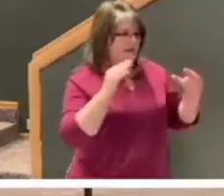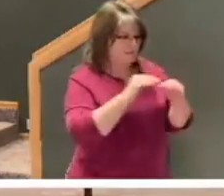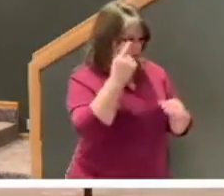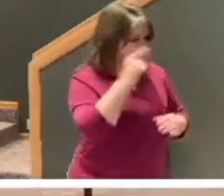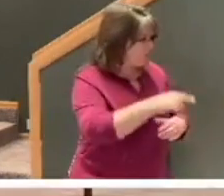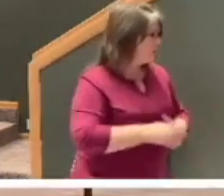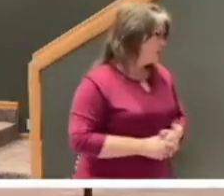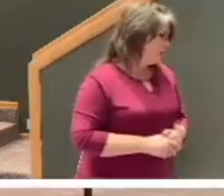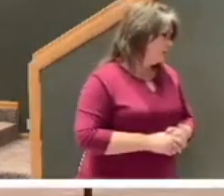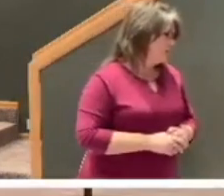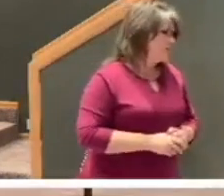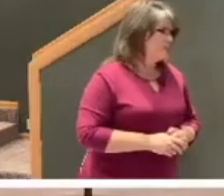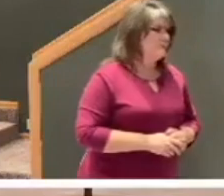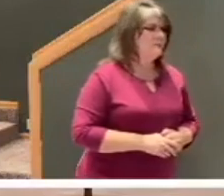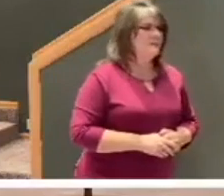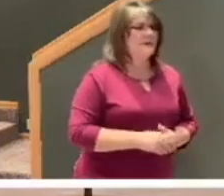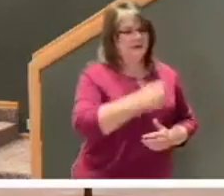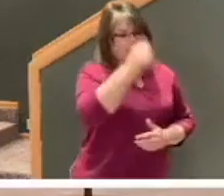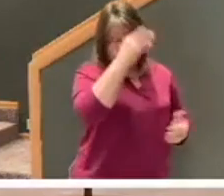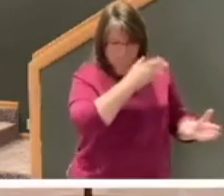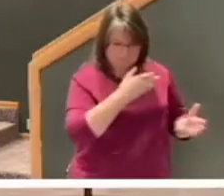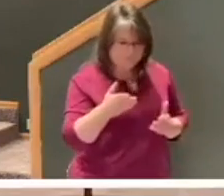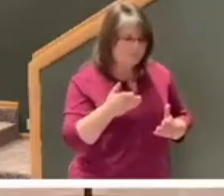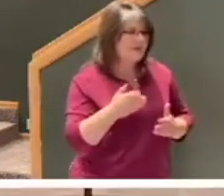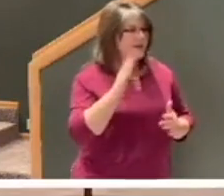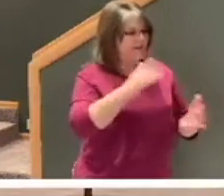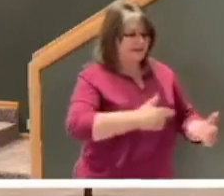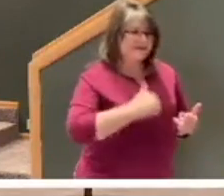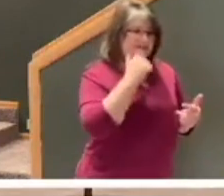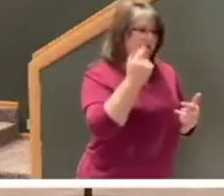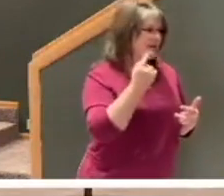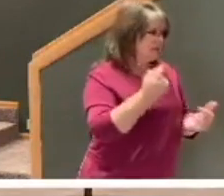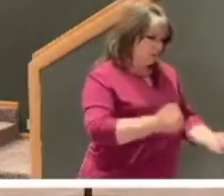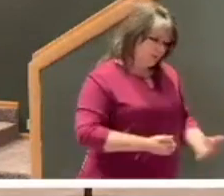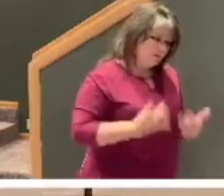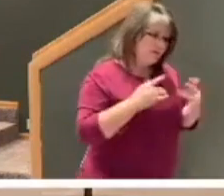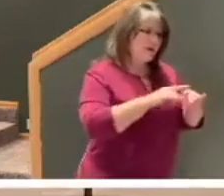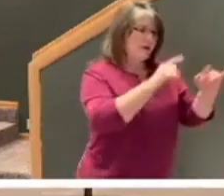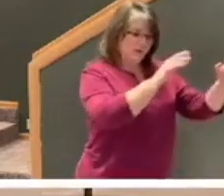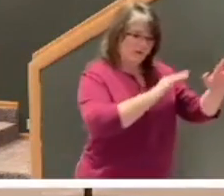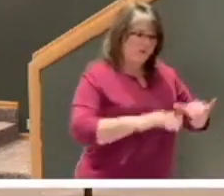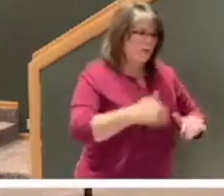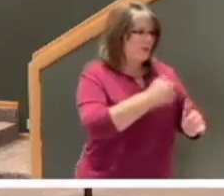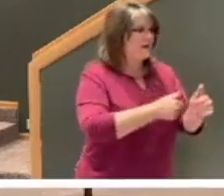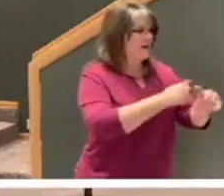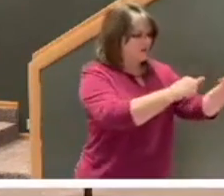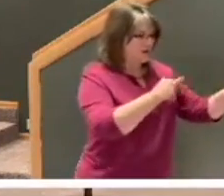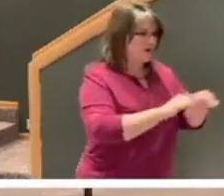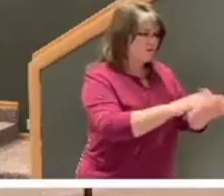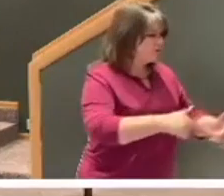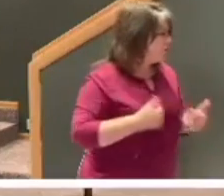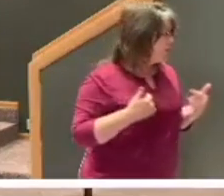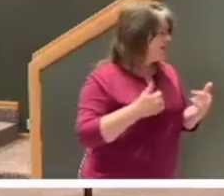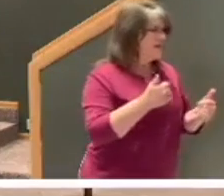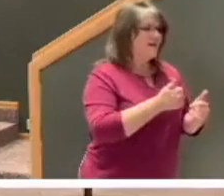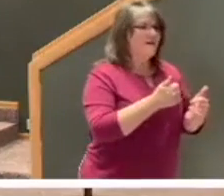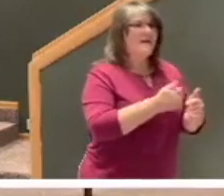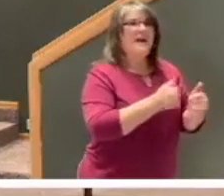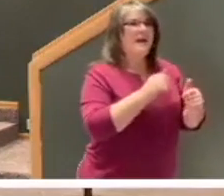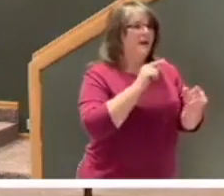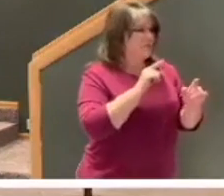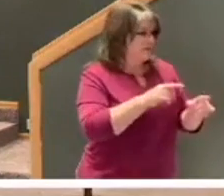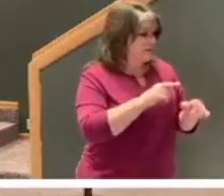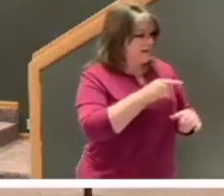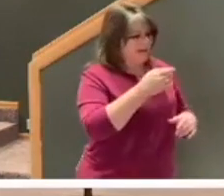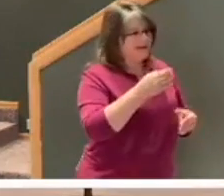you. It's God's design that his life not only fill you, but flow into every area of your life. Every command that